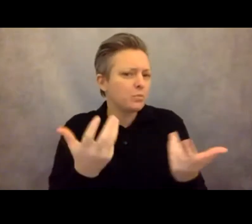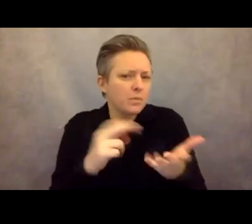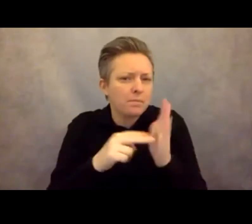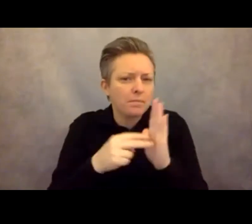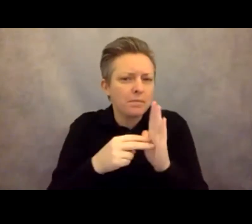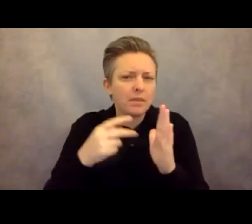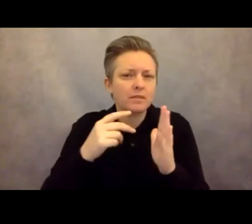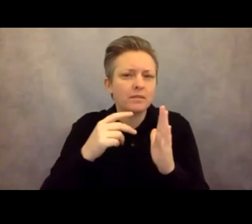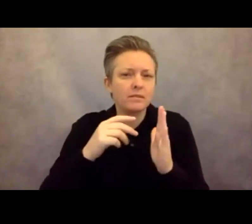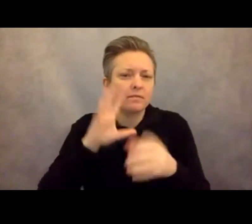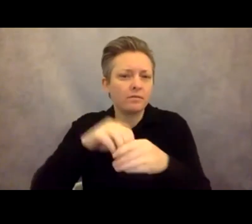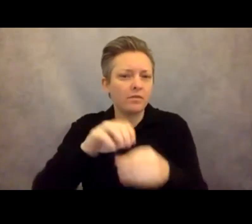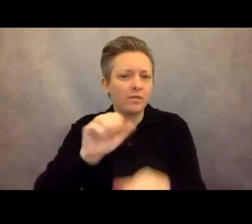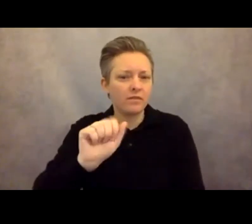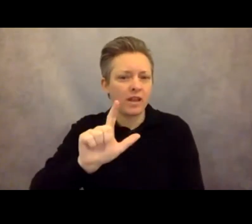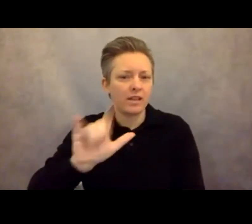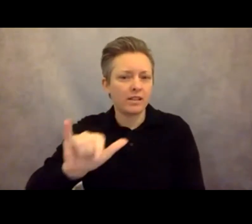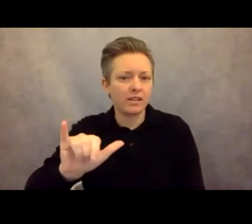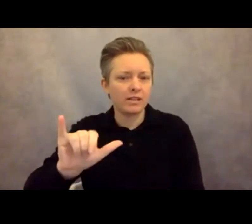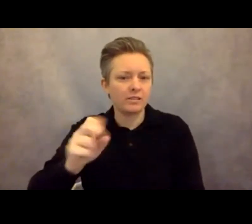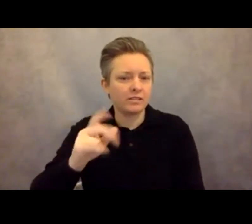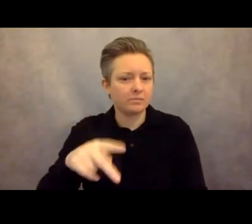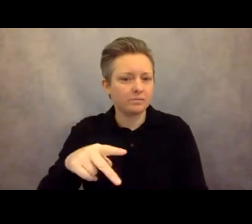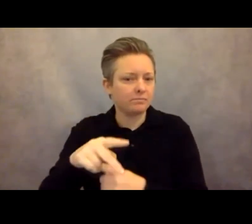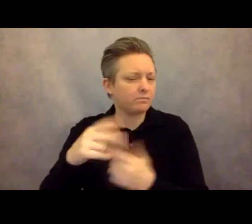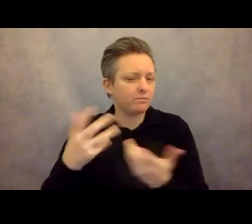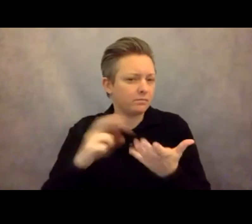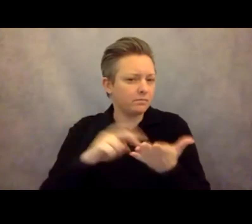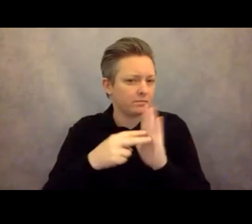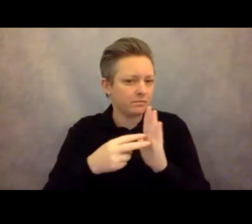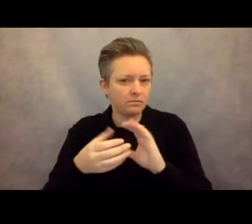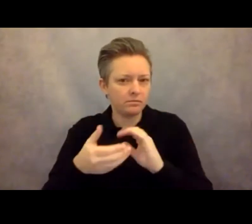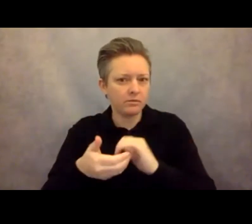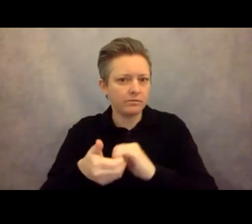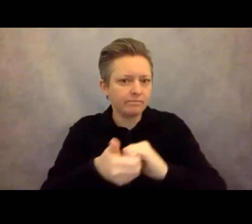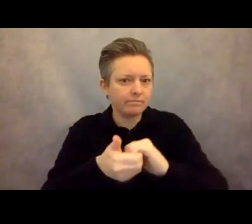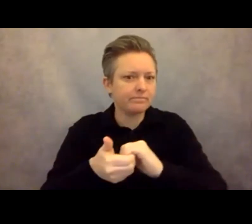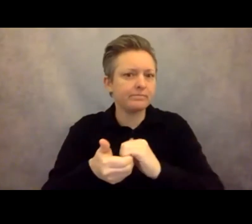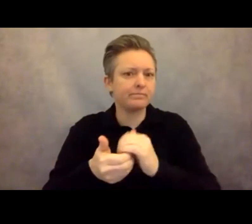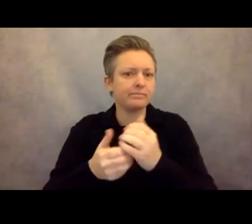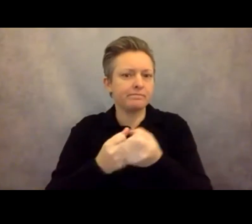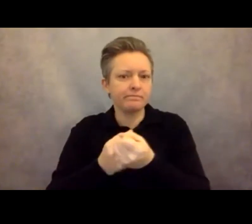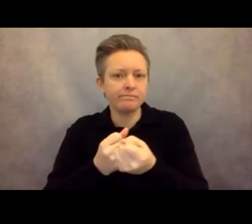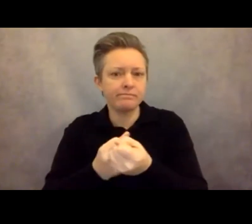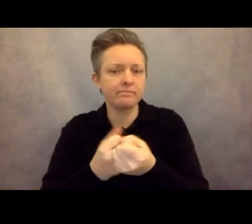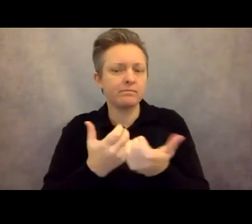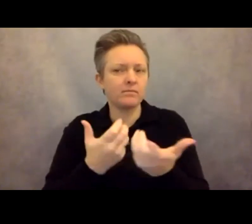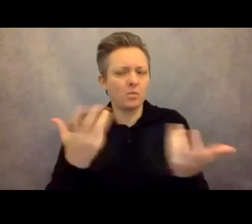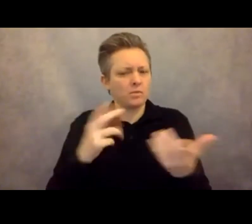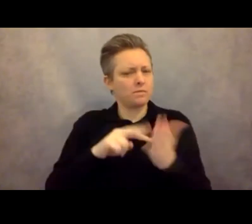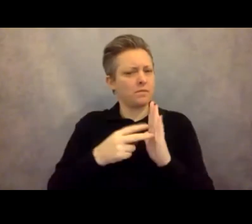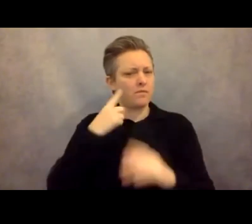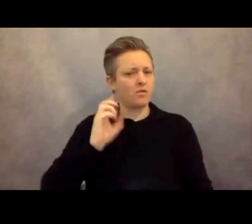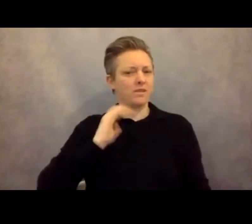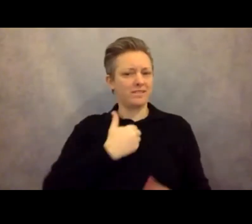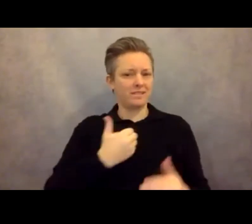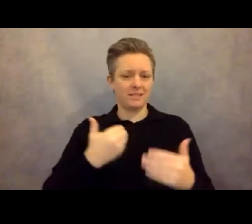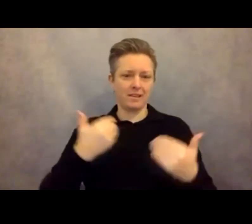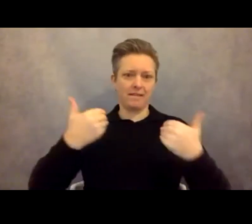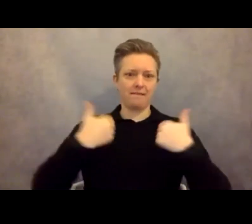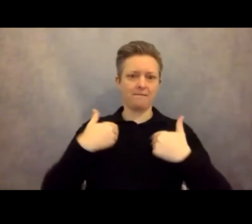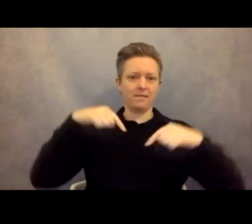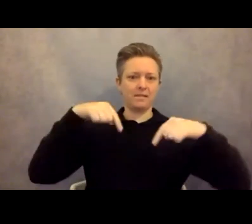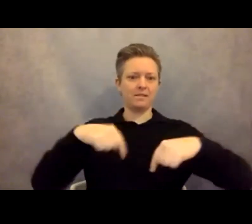mean to have and hold spaces like this, to have conversations like this? Yeah, give me your